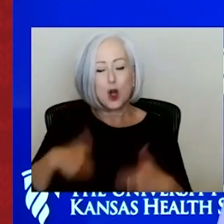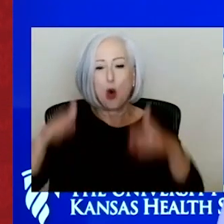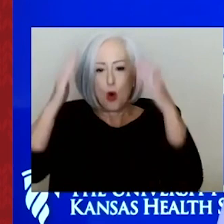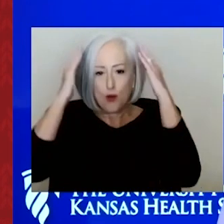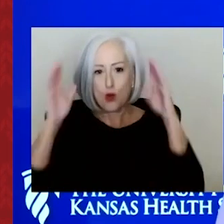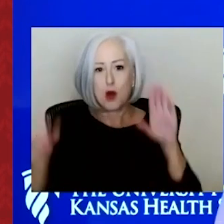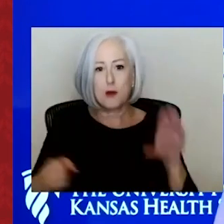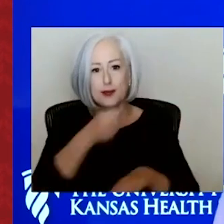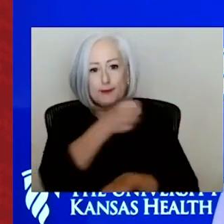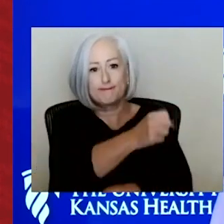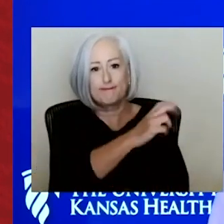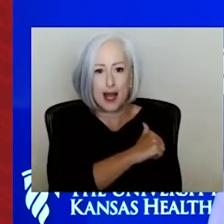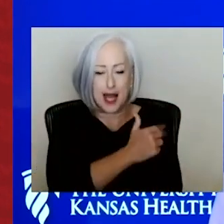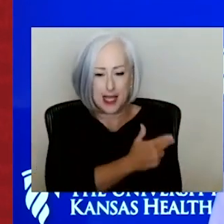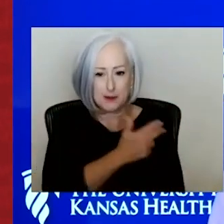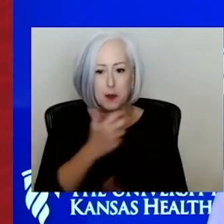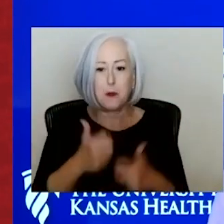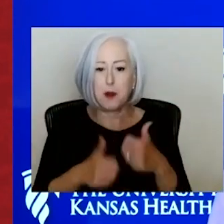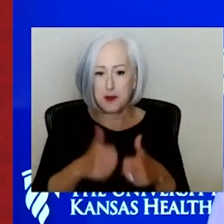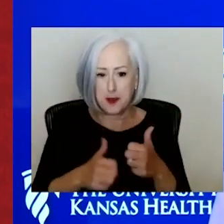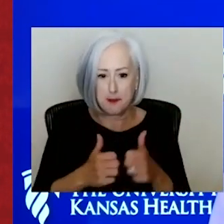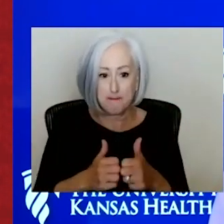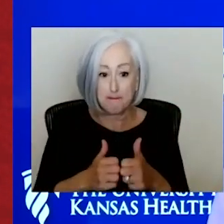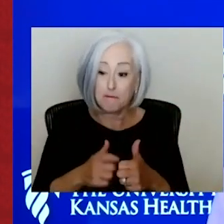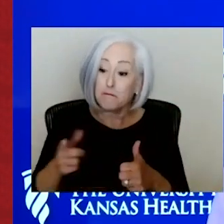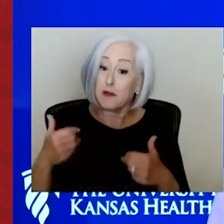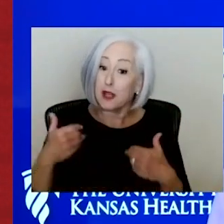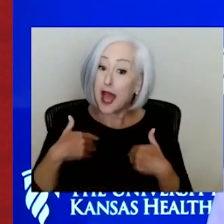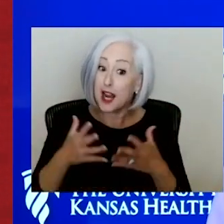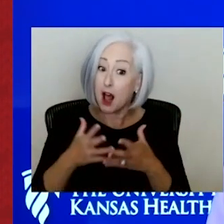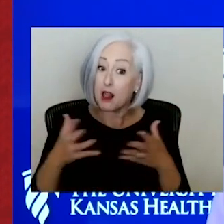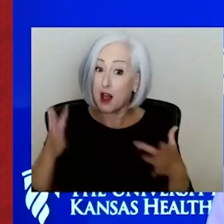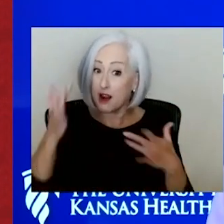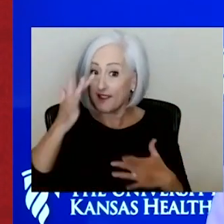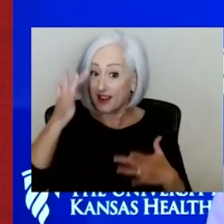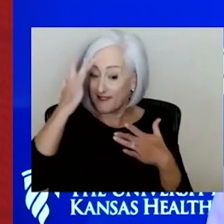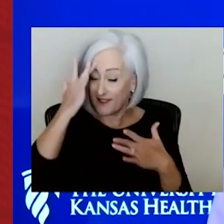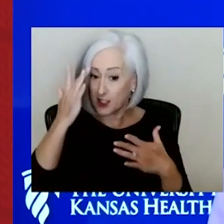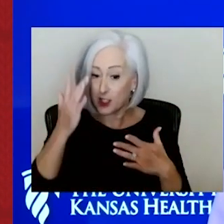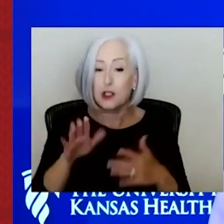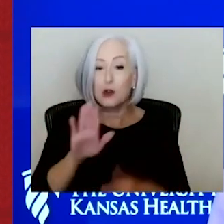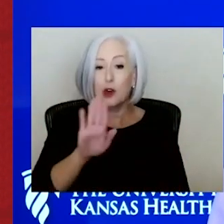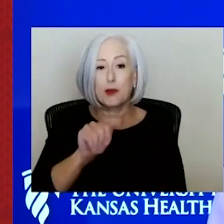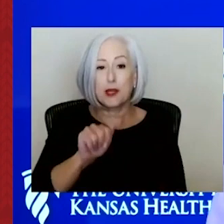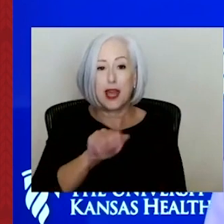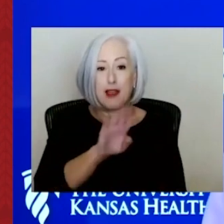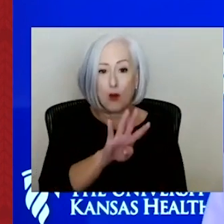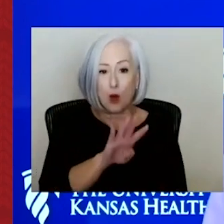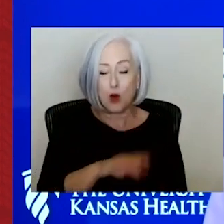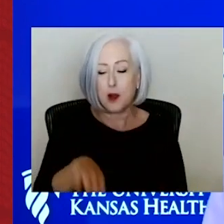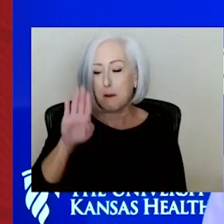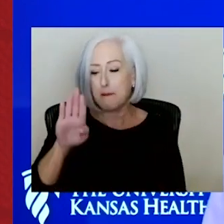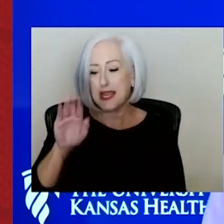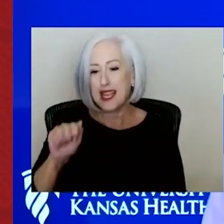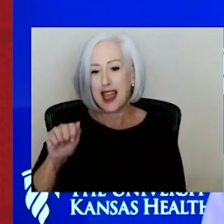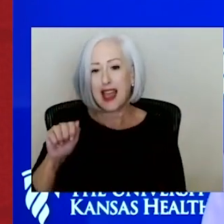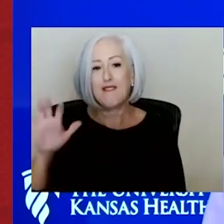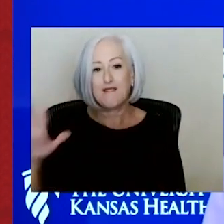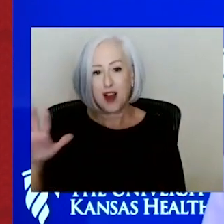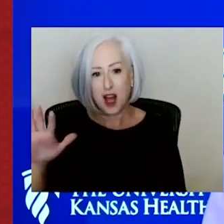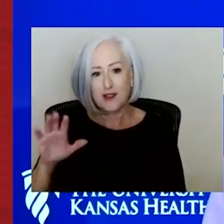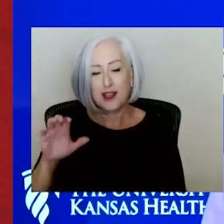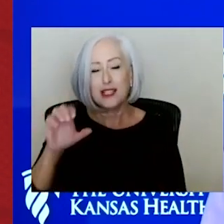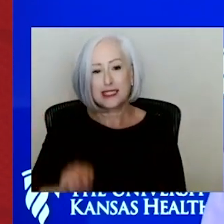they had a lot of infections in this last surge, or this BA4, BA5 surge in South Africa, and a BA2 surge